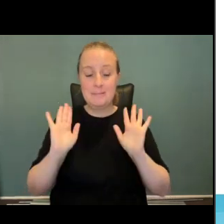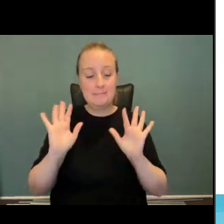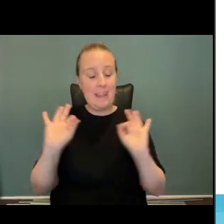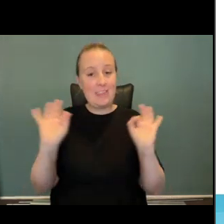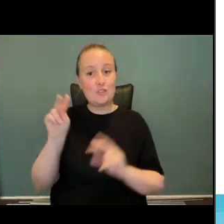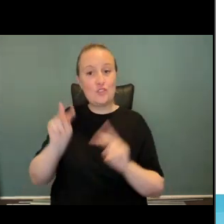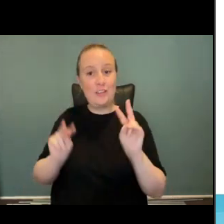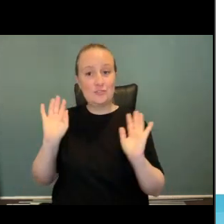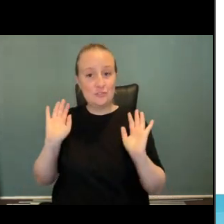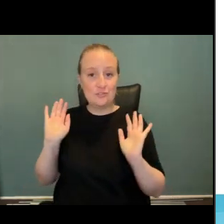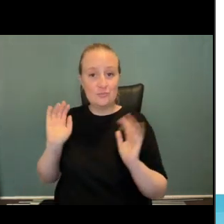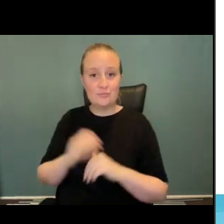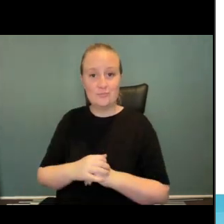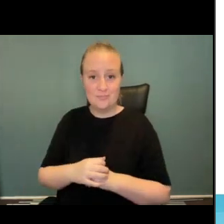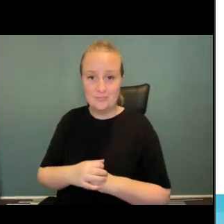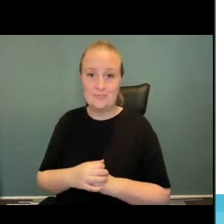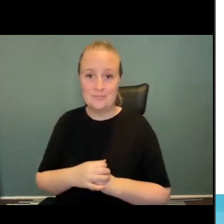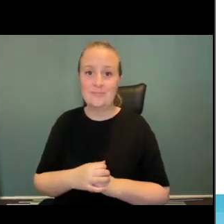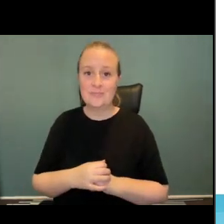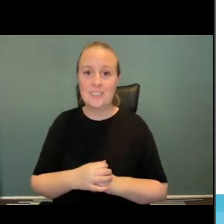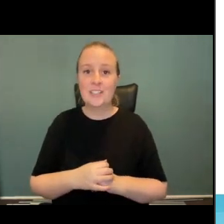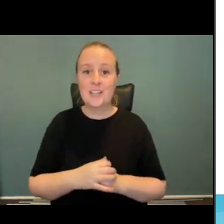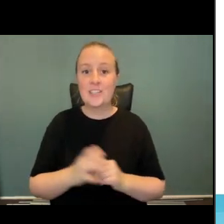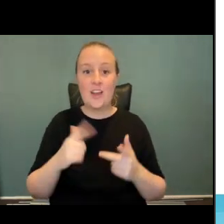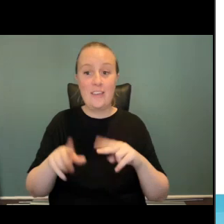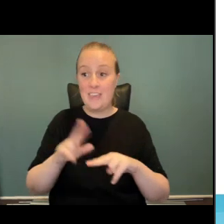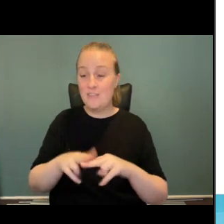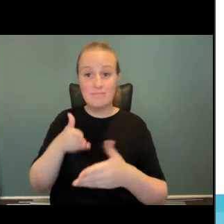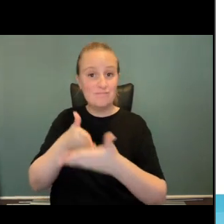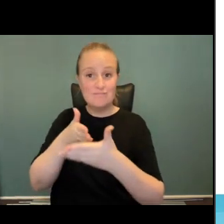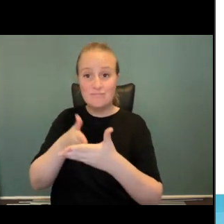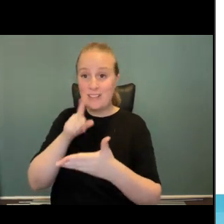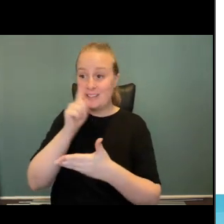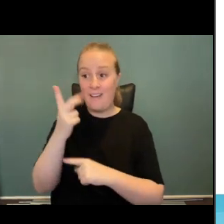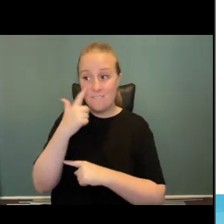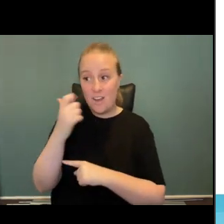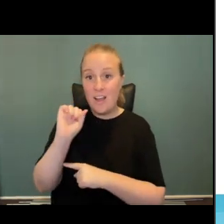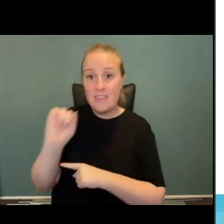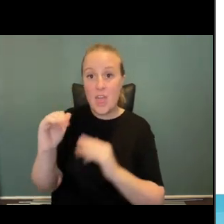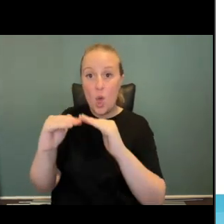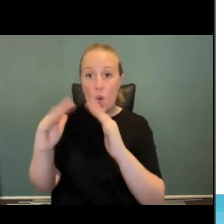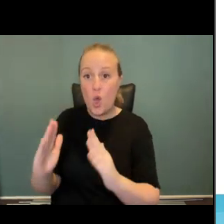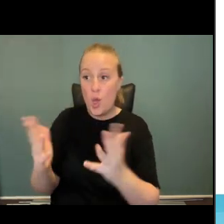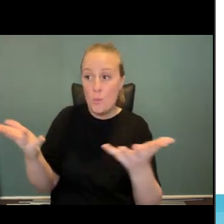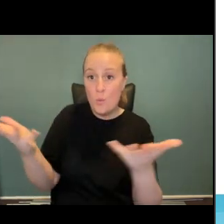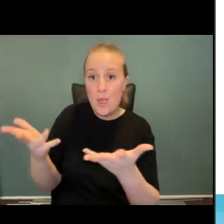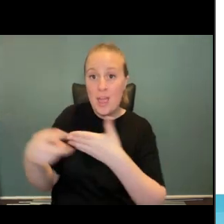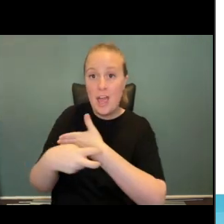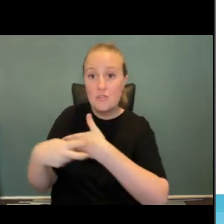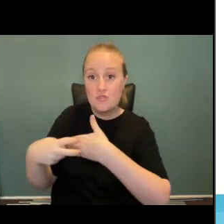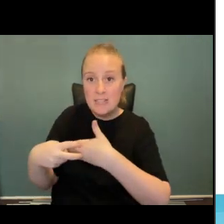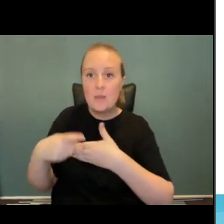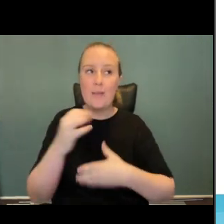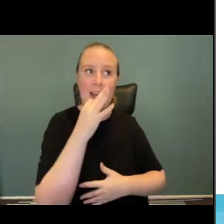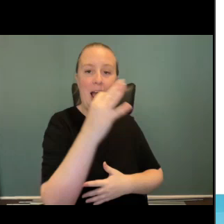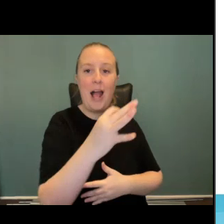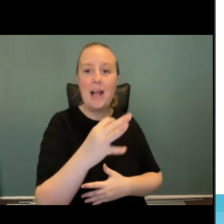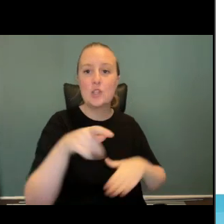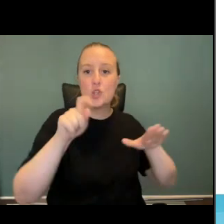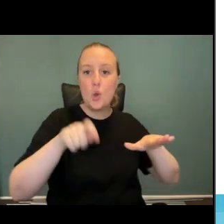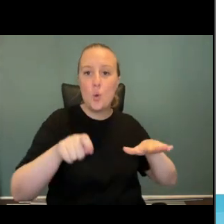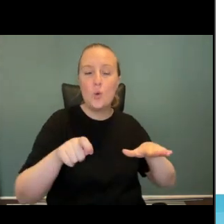So that's the steps that we get if we have to go to court, and it is often about 50% of the time they might agree